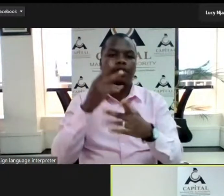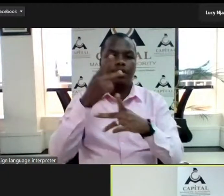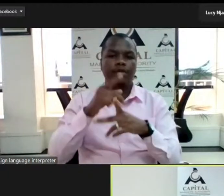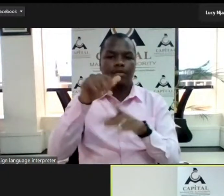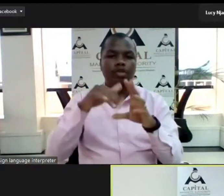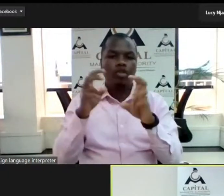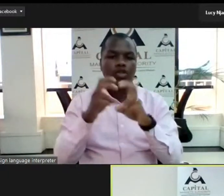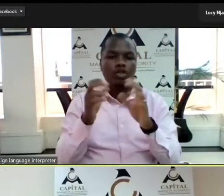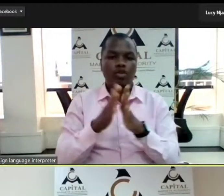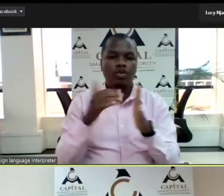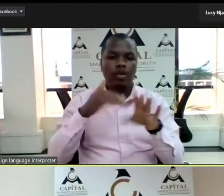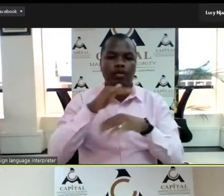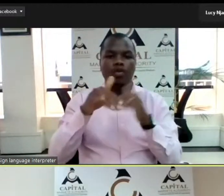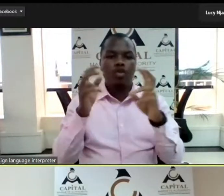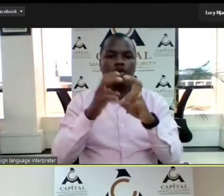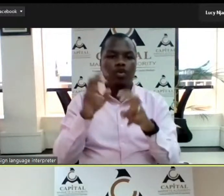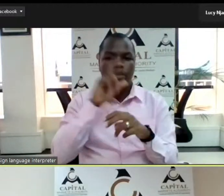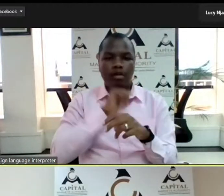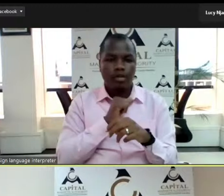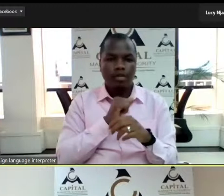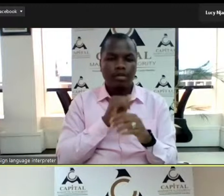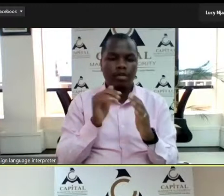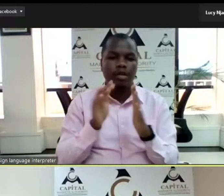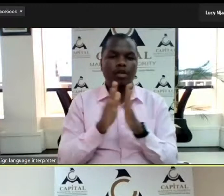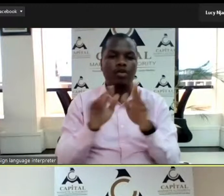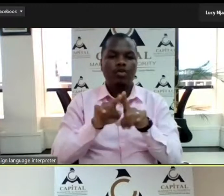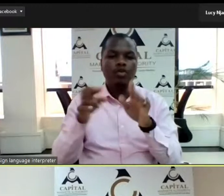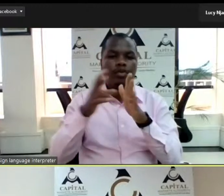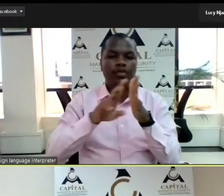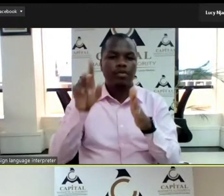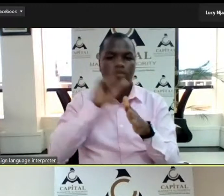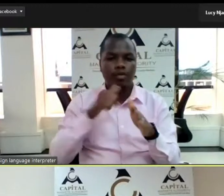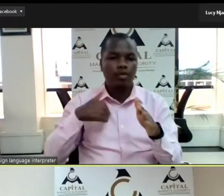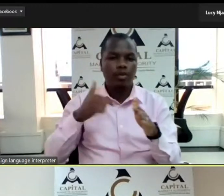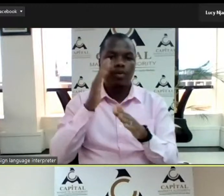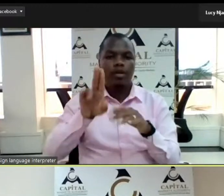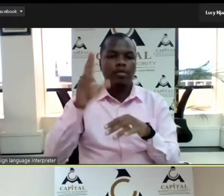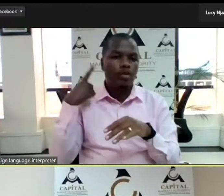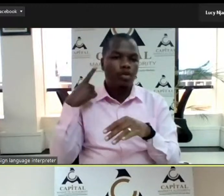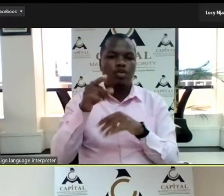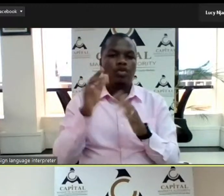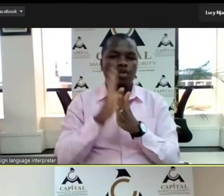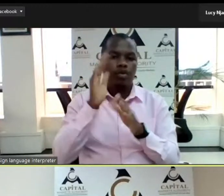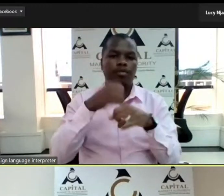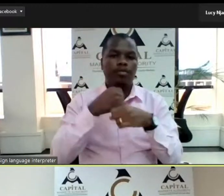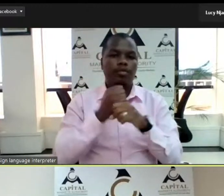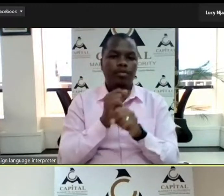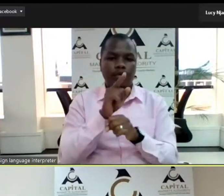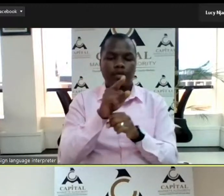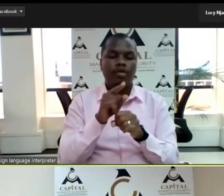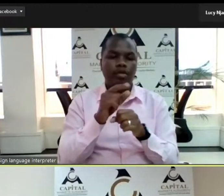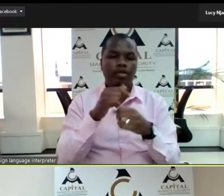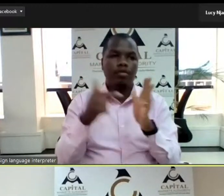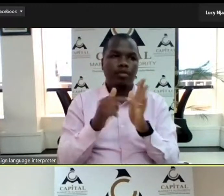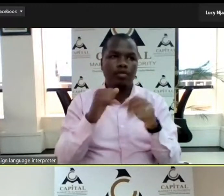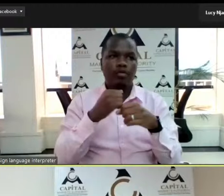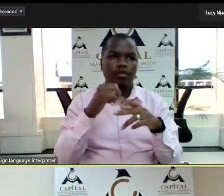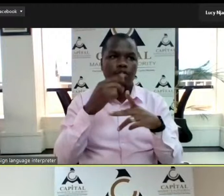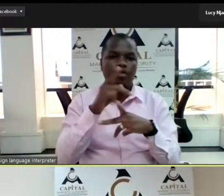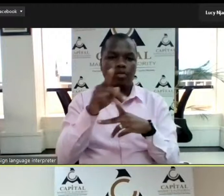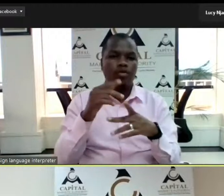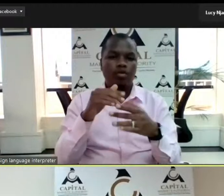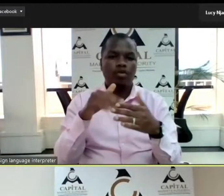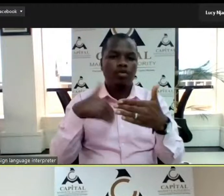touch. We have all your contacts, those because you have registered, so we will update you and we will make a point of keeping you engaged